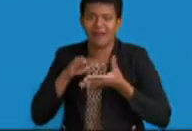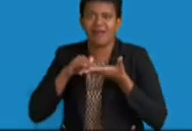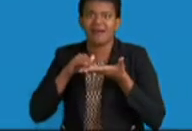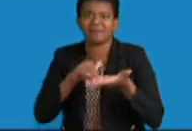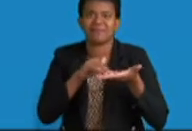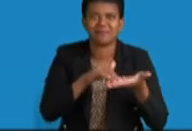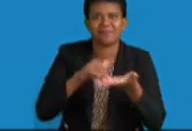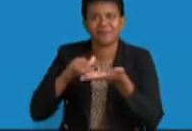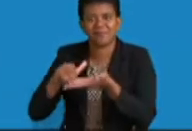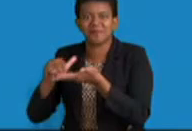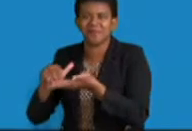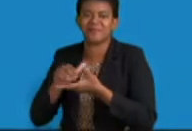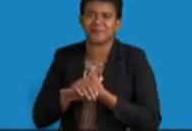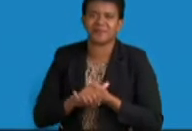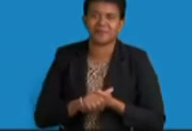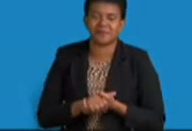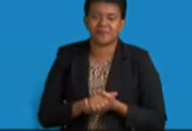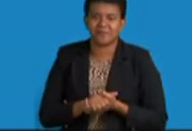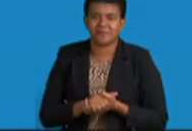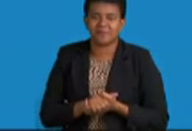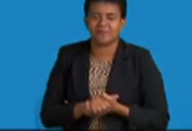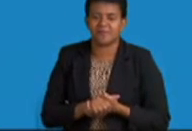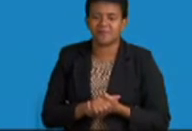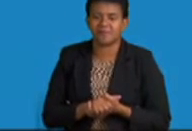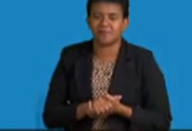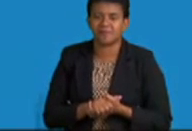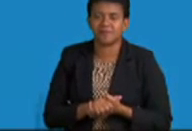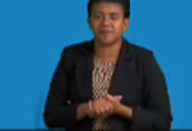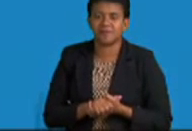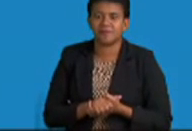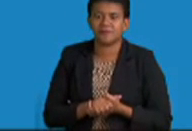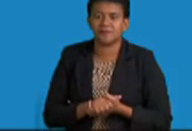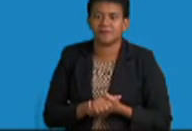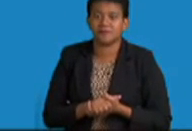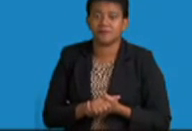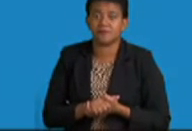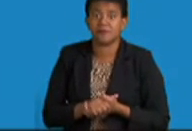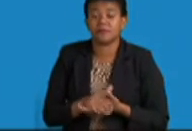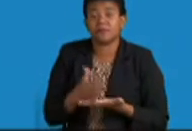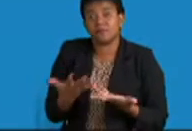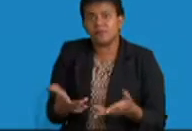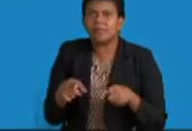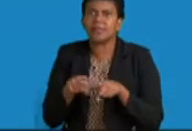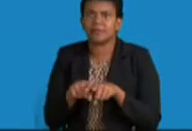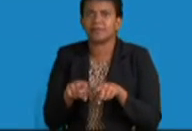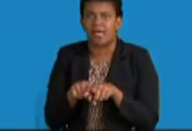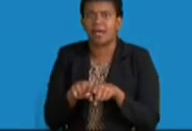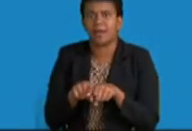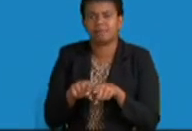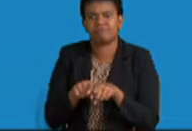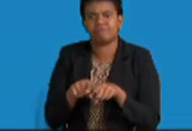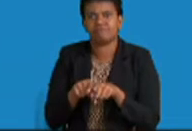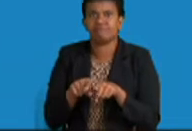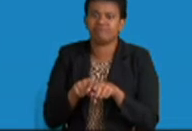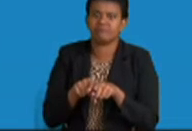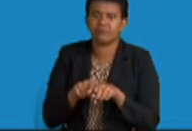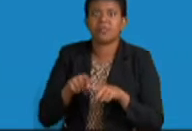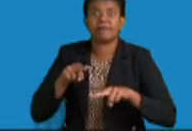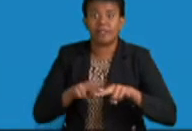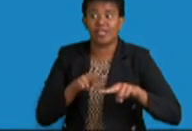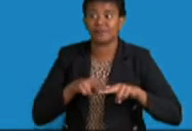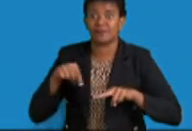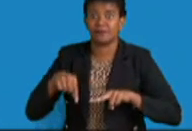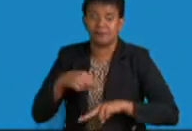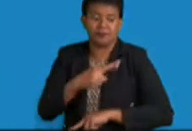the complement national initiatives. Similarly, Madam Speaker, Fiji's role in providing humanitarian assistance and disaster